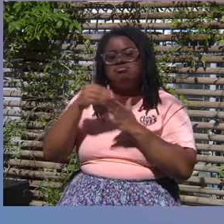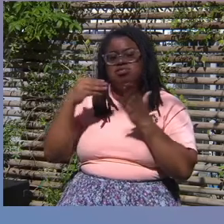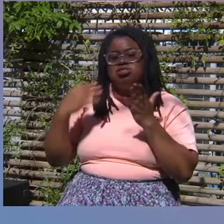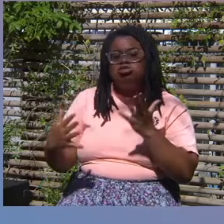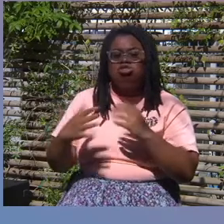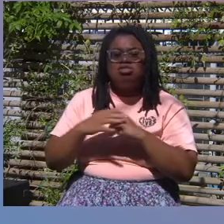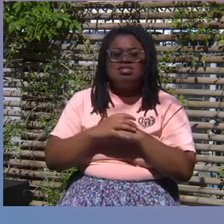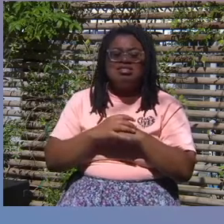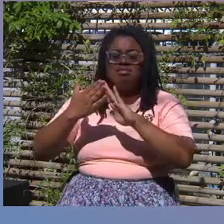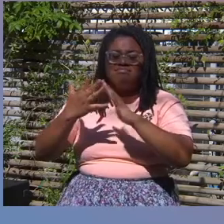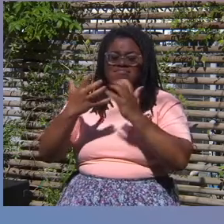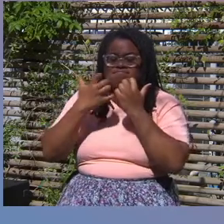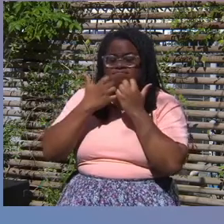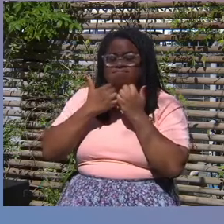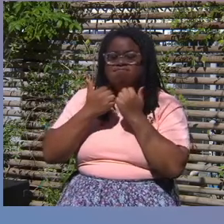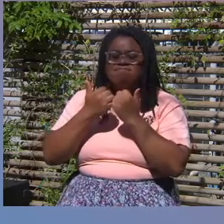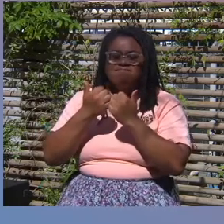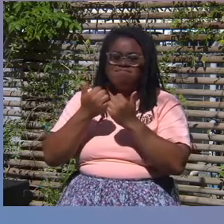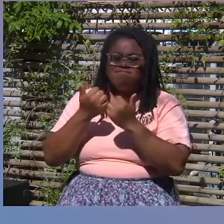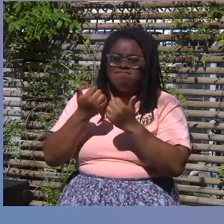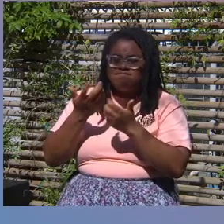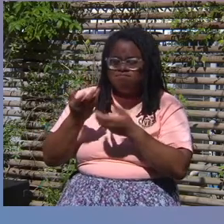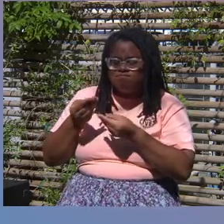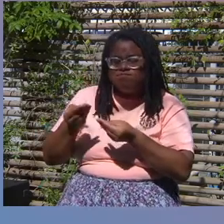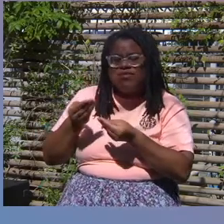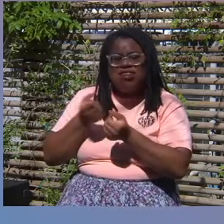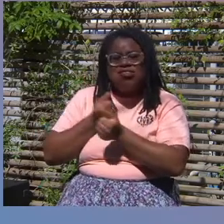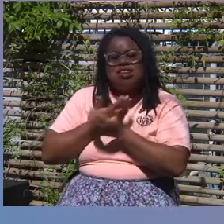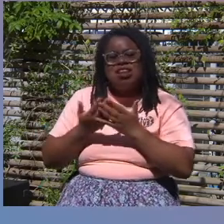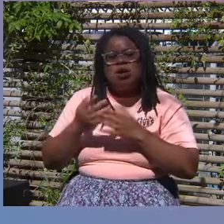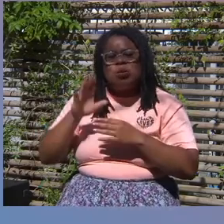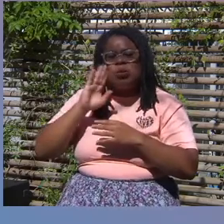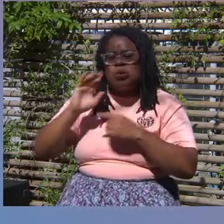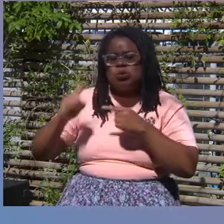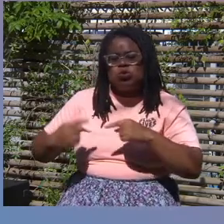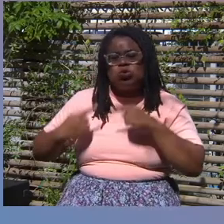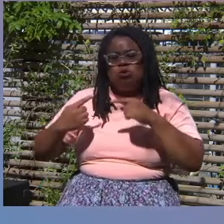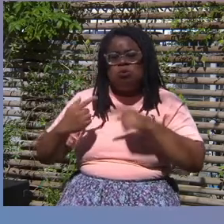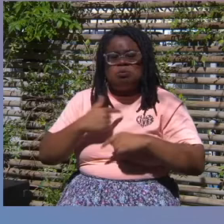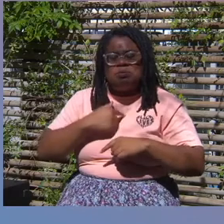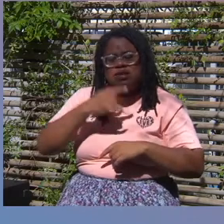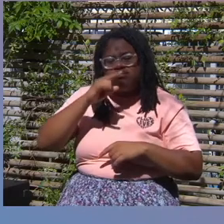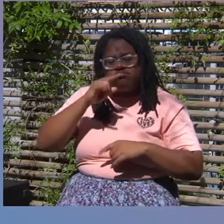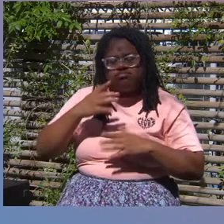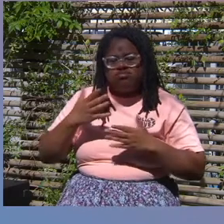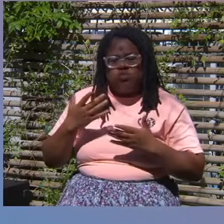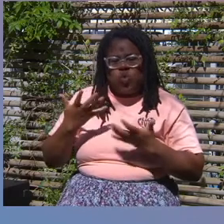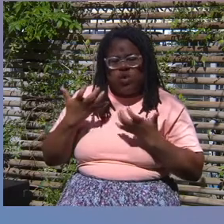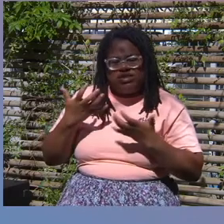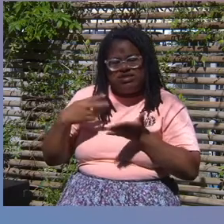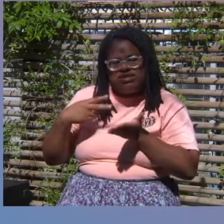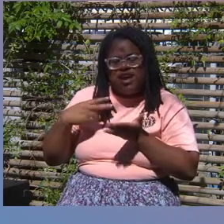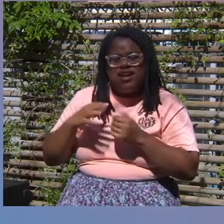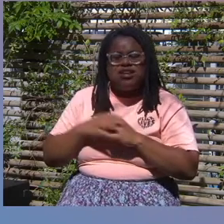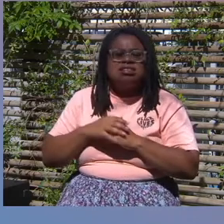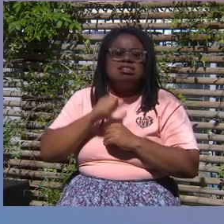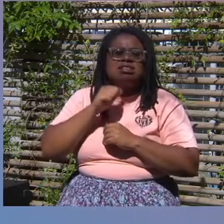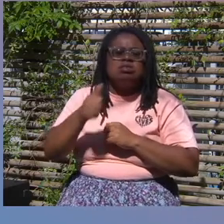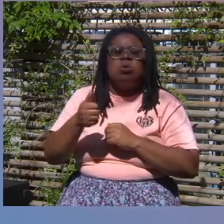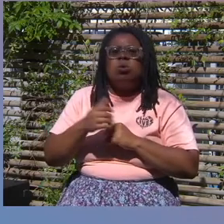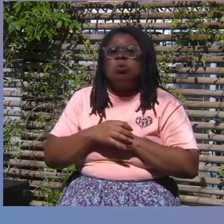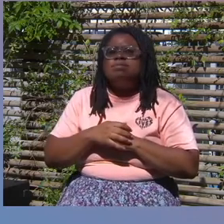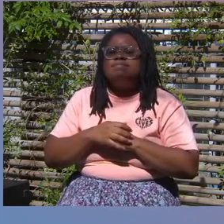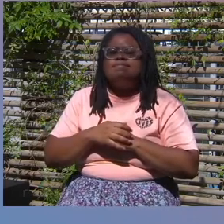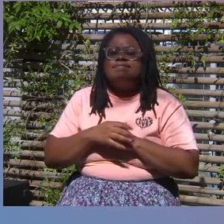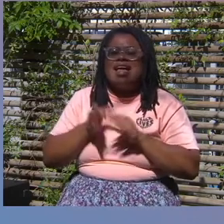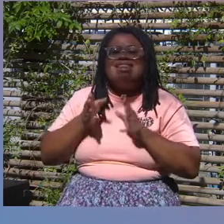teachers and community nurturing, and also knew the struggle I had as a kid wanting to dance and not being allowed to